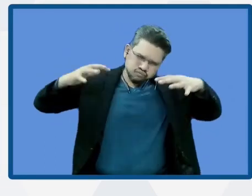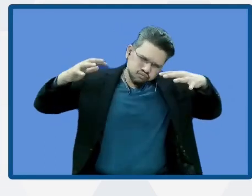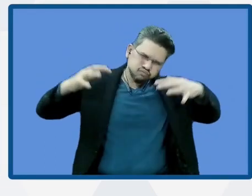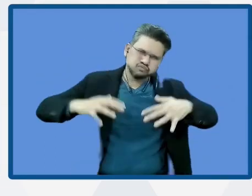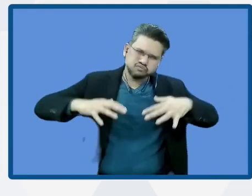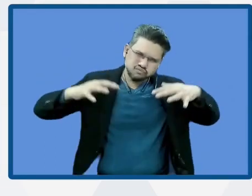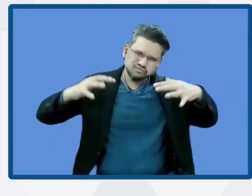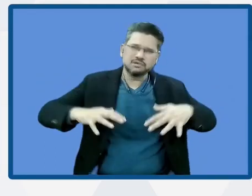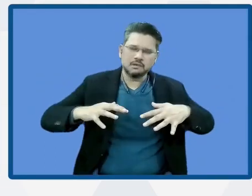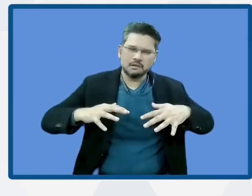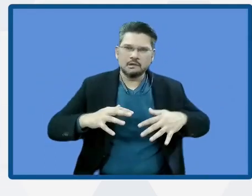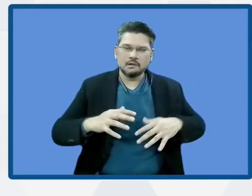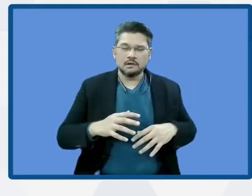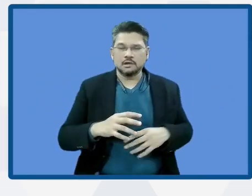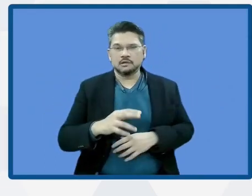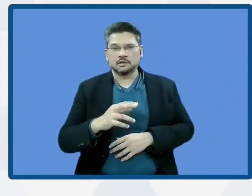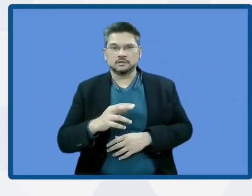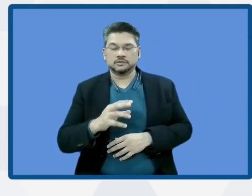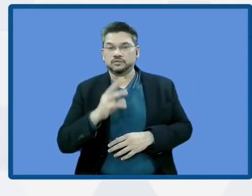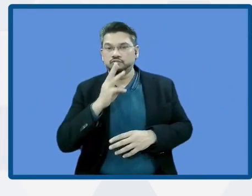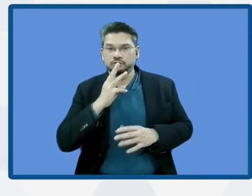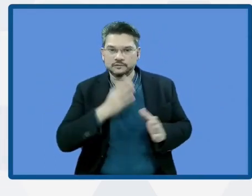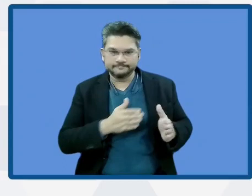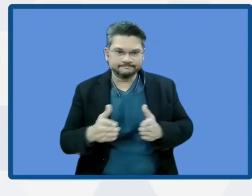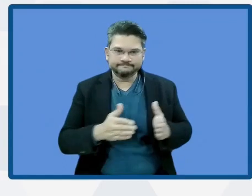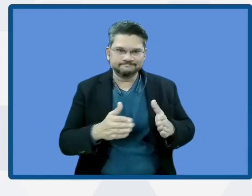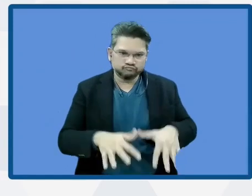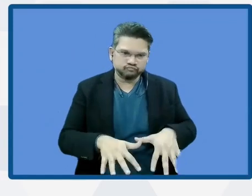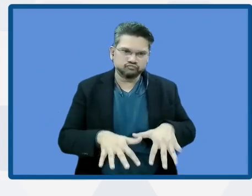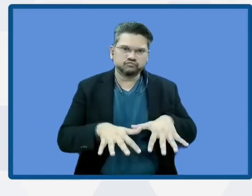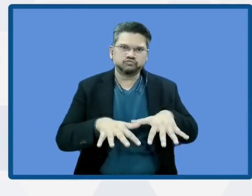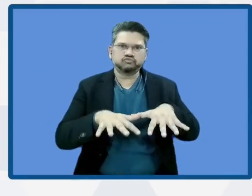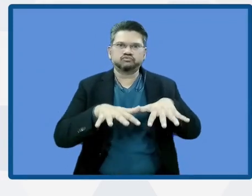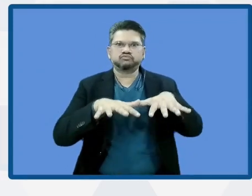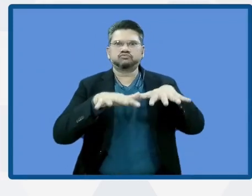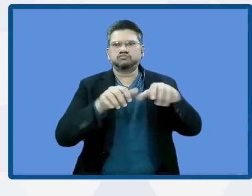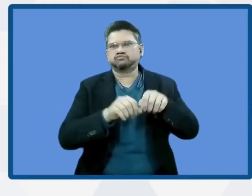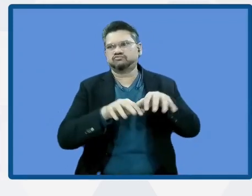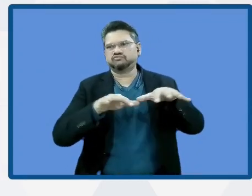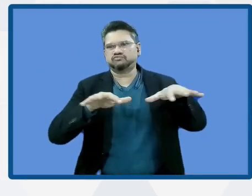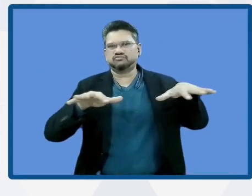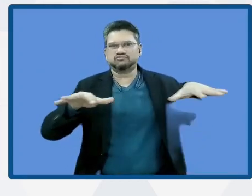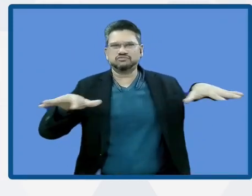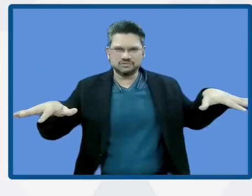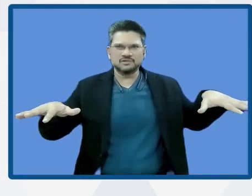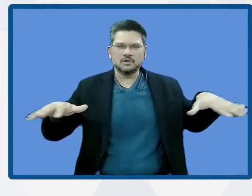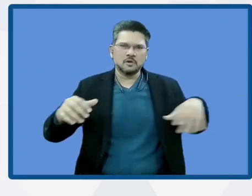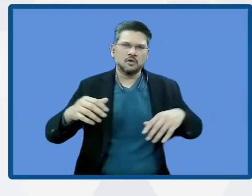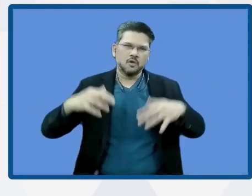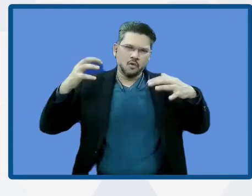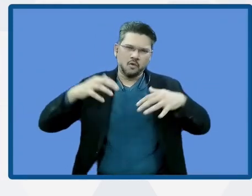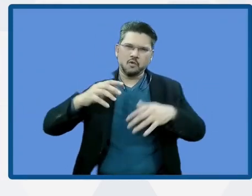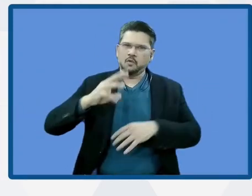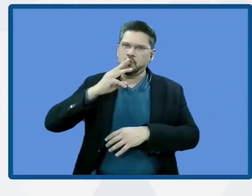350 millimeters of flooding, of rainfall. In El Salvador, we usually have 16 or